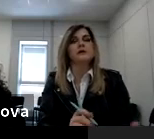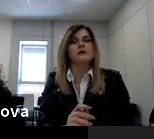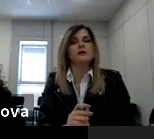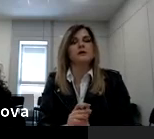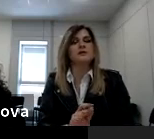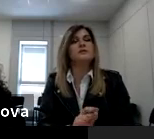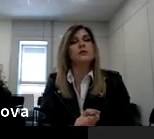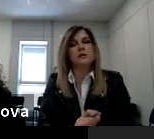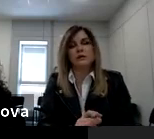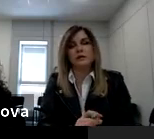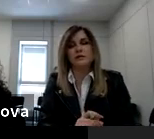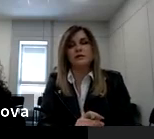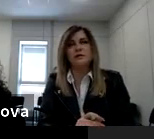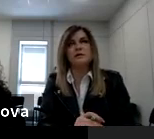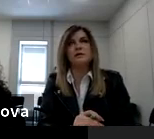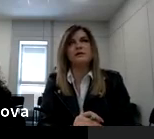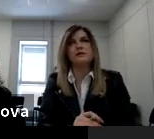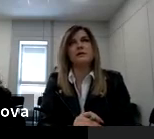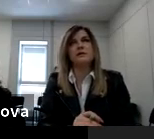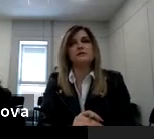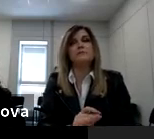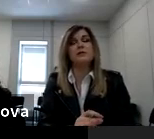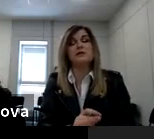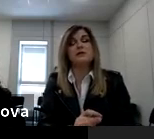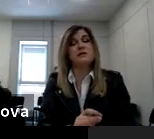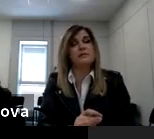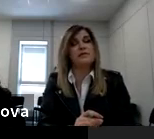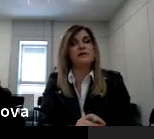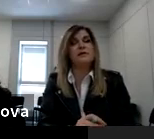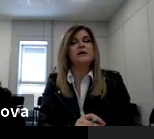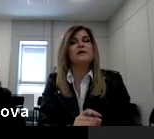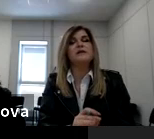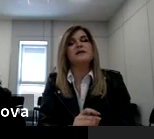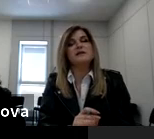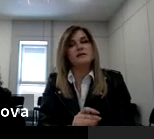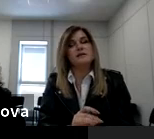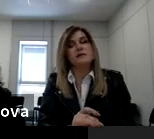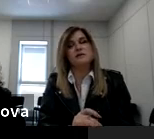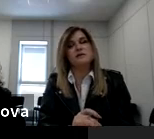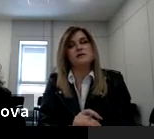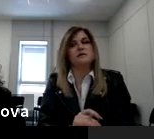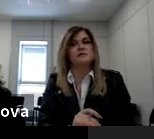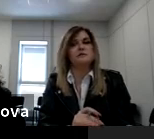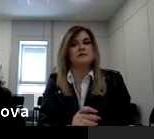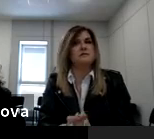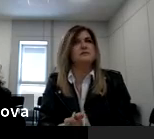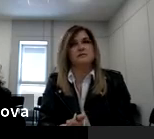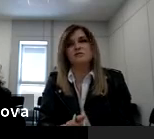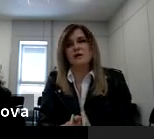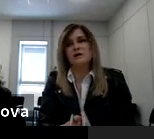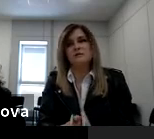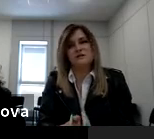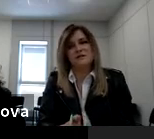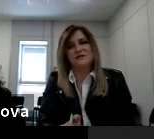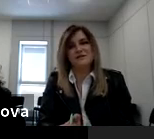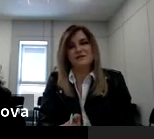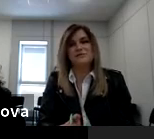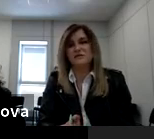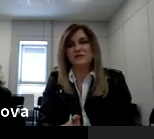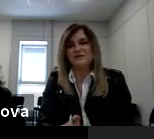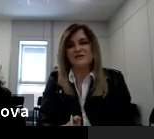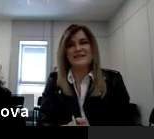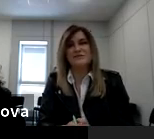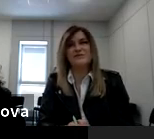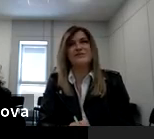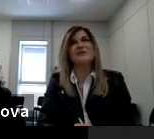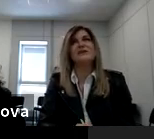the smaller is the embedding depth, the easier is to mount the